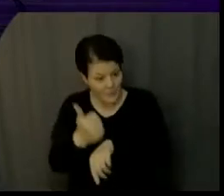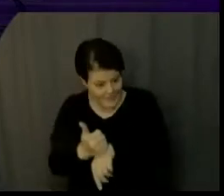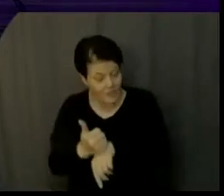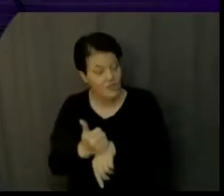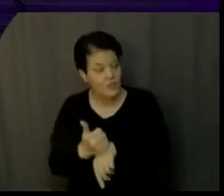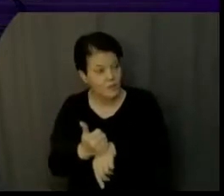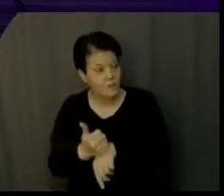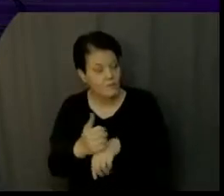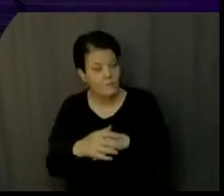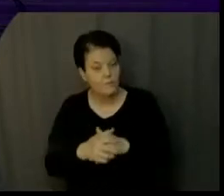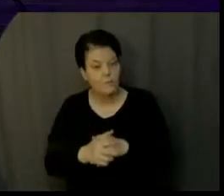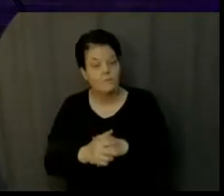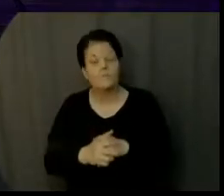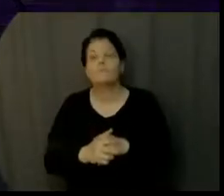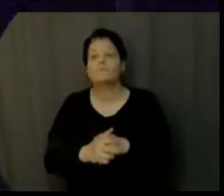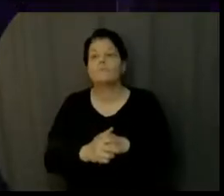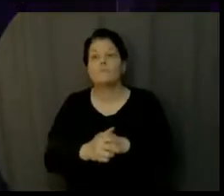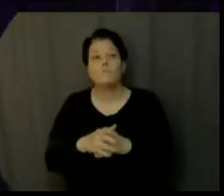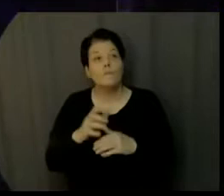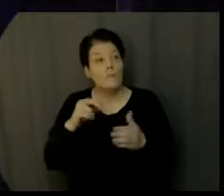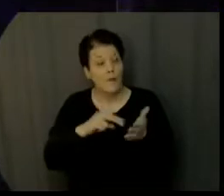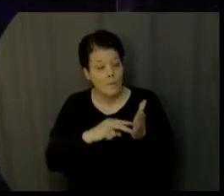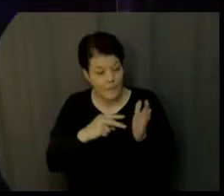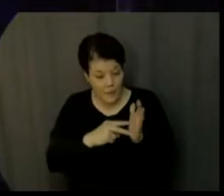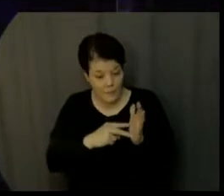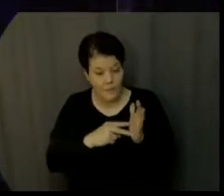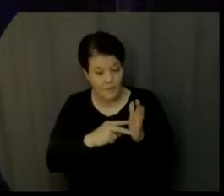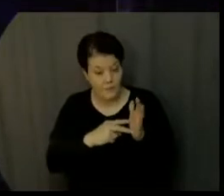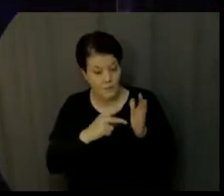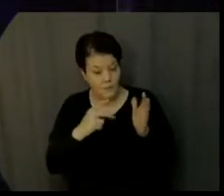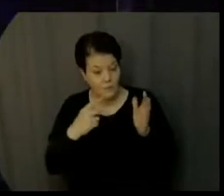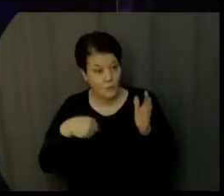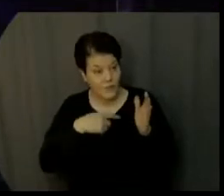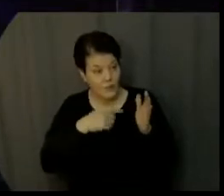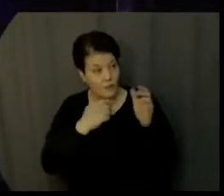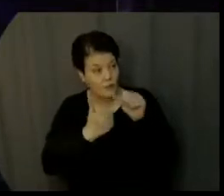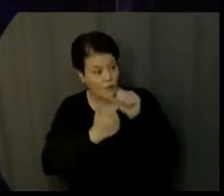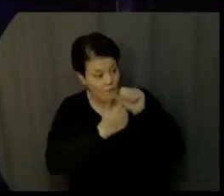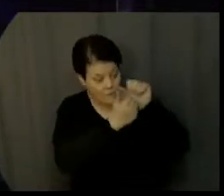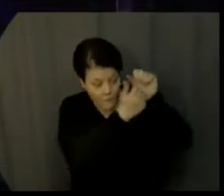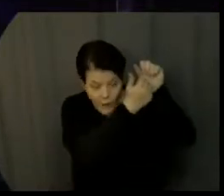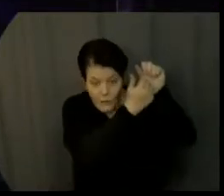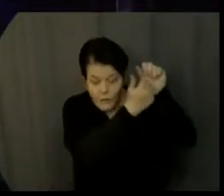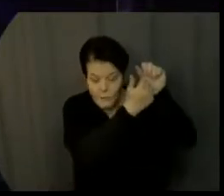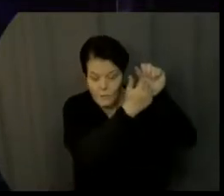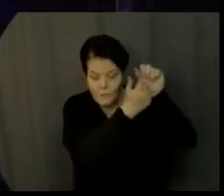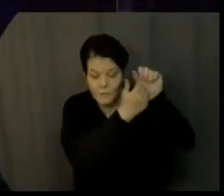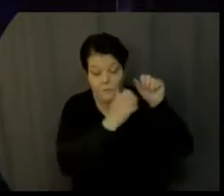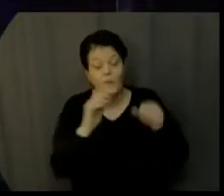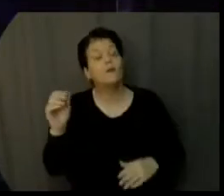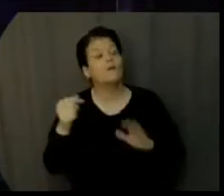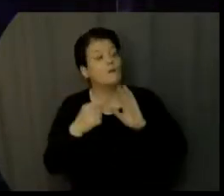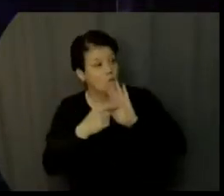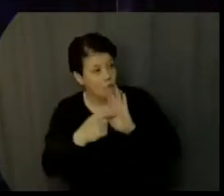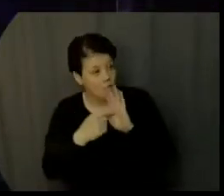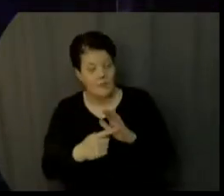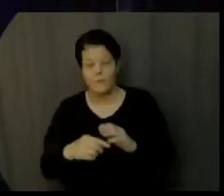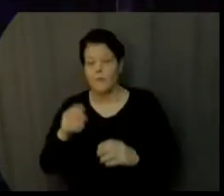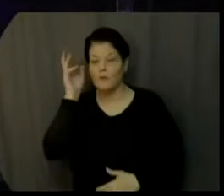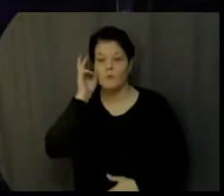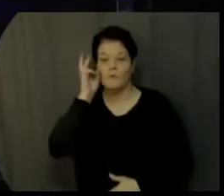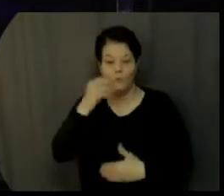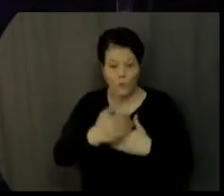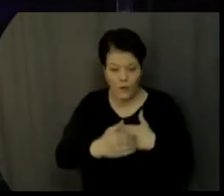We sometimes call communion. Communion is a means of grace. That communion, taking the cup, taking the bread, this is a place we put ourselves